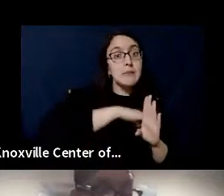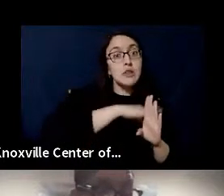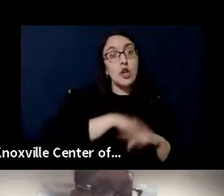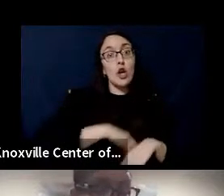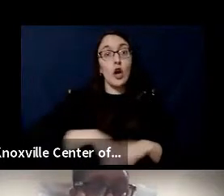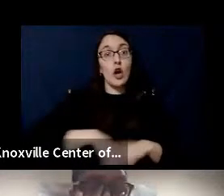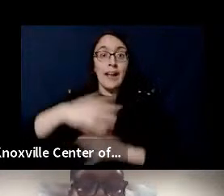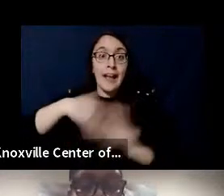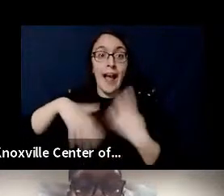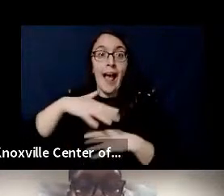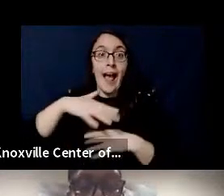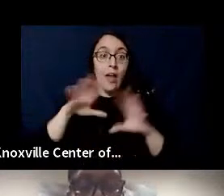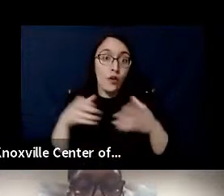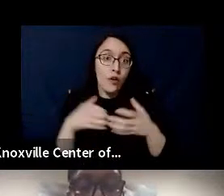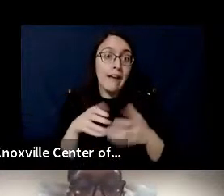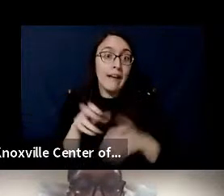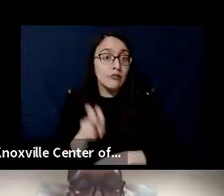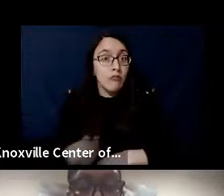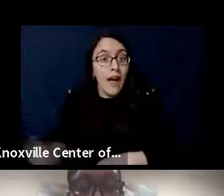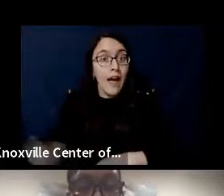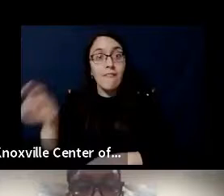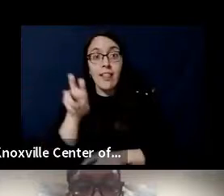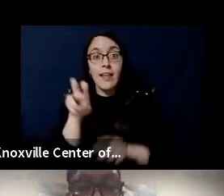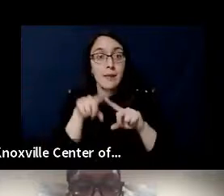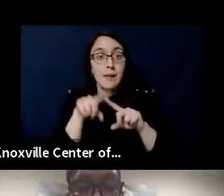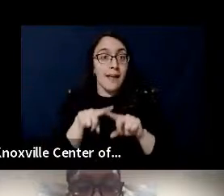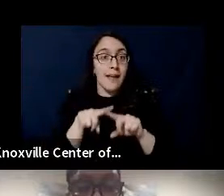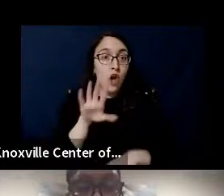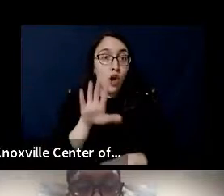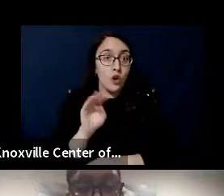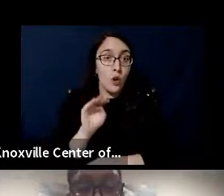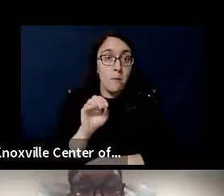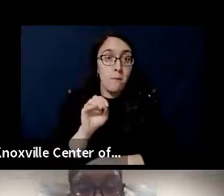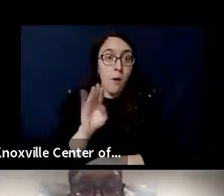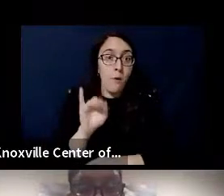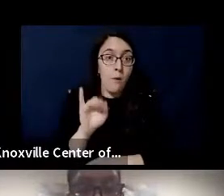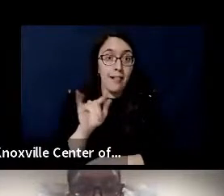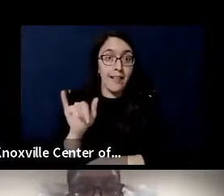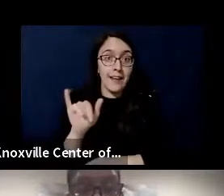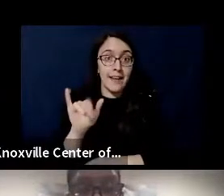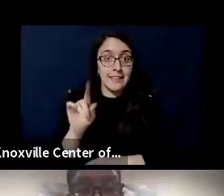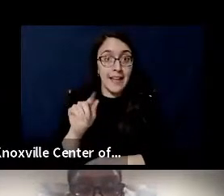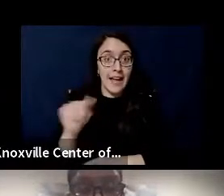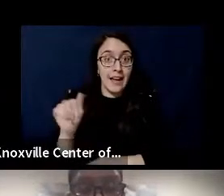based on the mobility data sets that you've provided us.